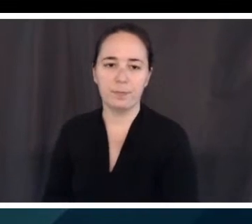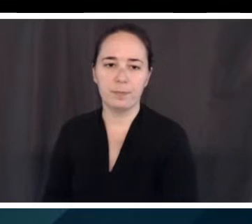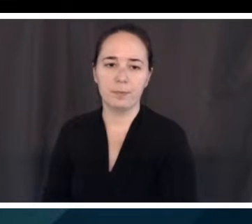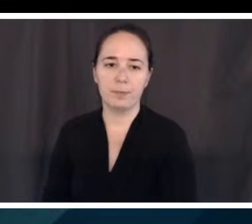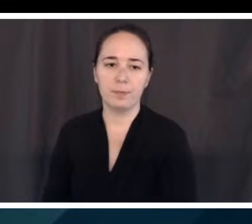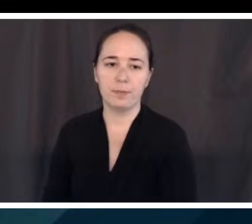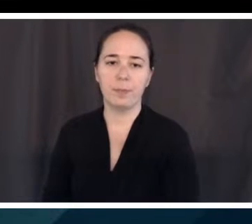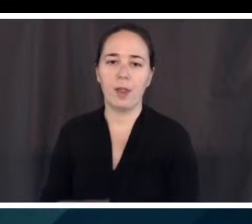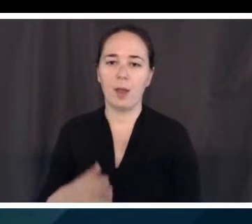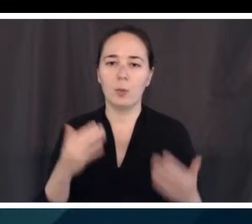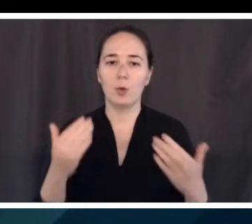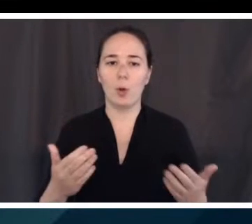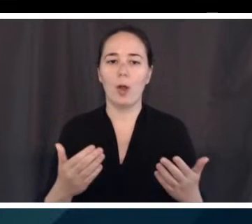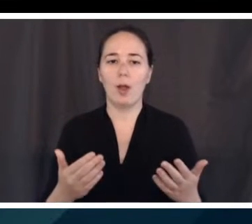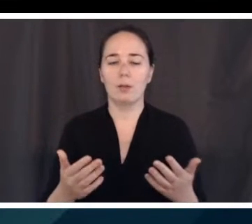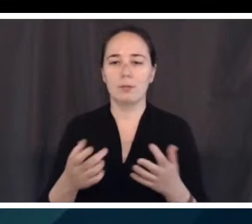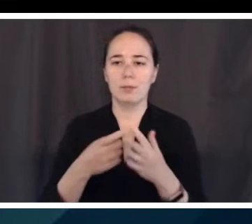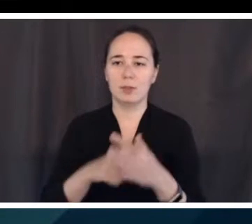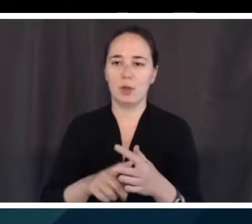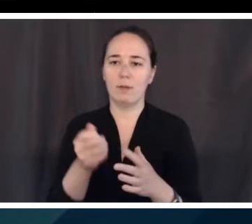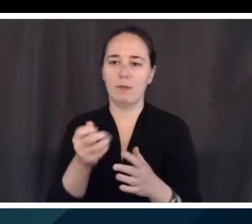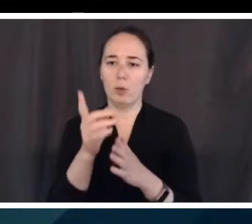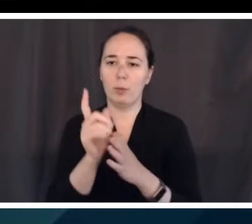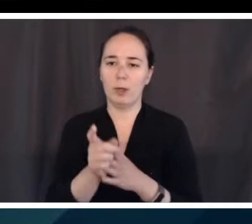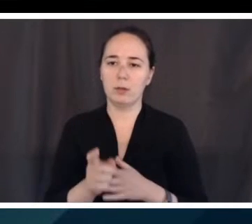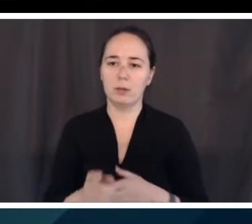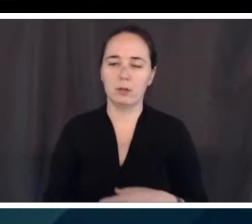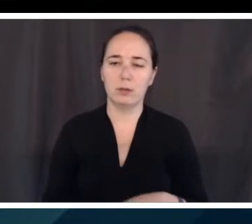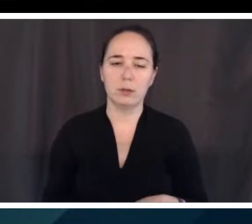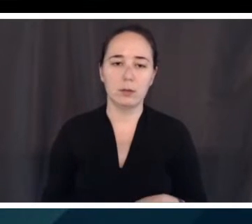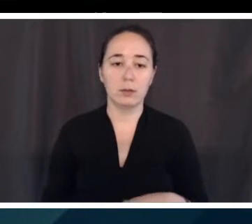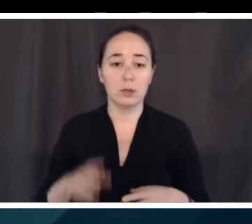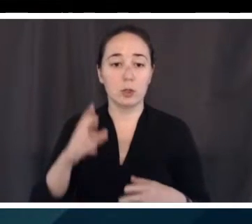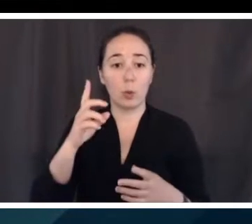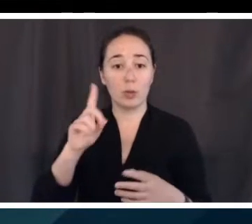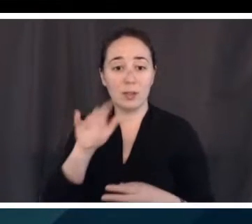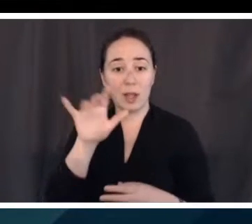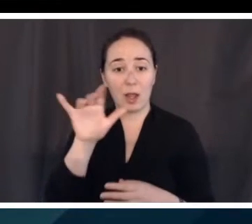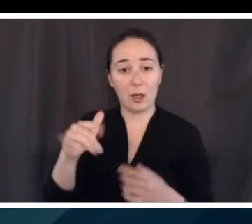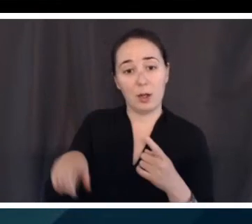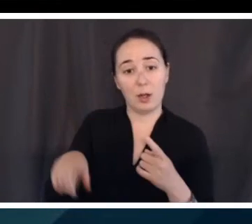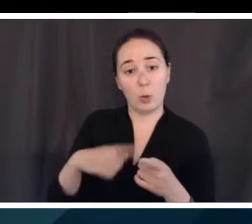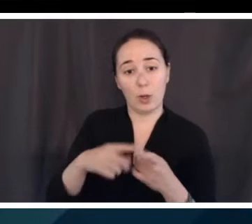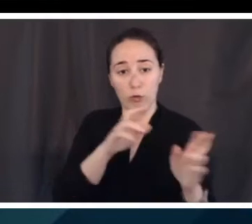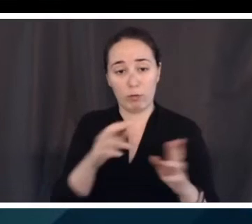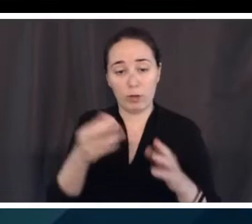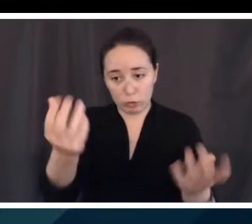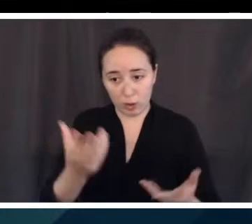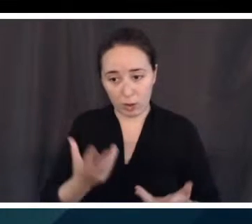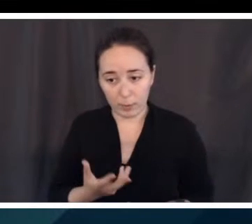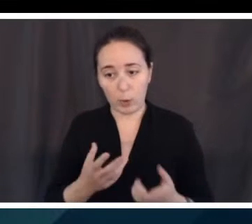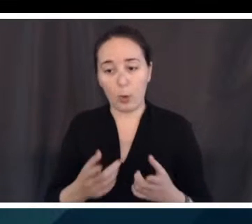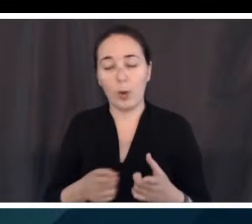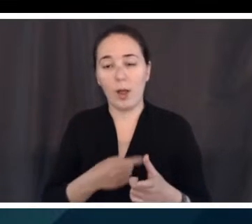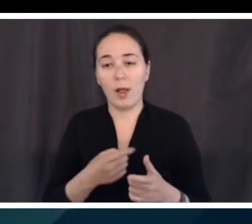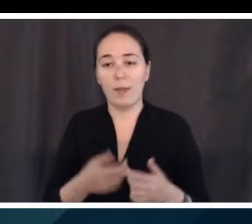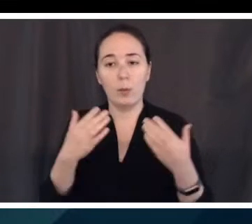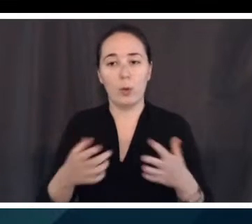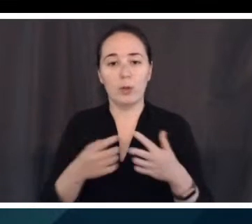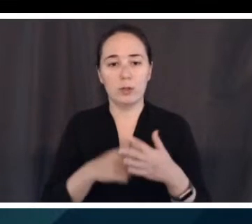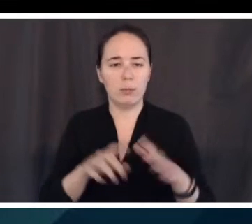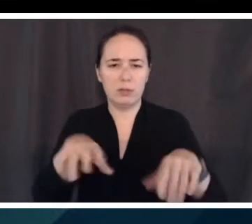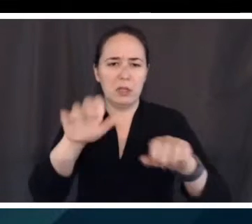it in just moments here. So Danny, why don't you let me know when you're set on your end, and then we'll hop into it. But take your